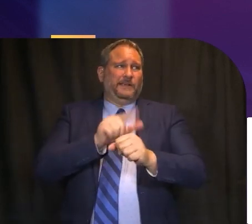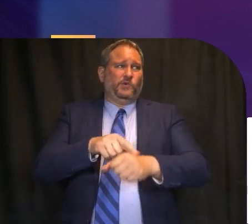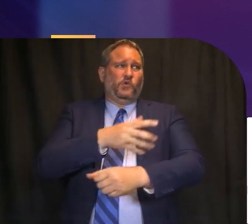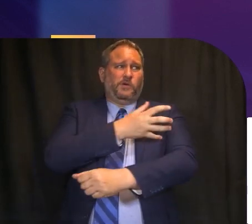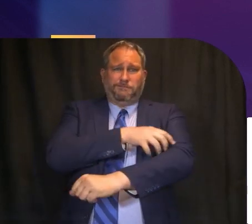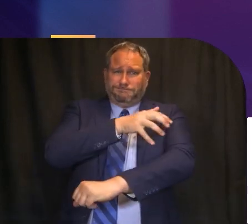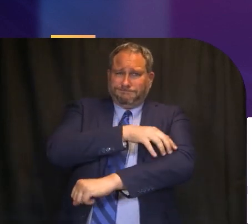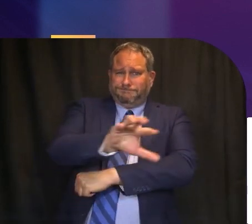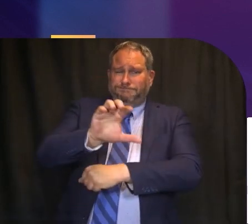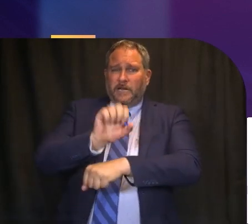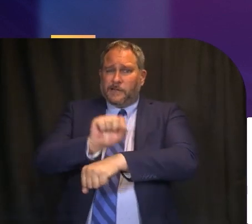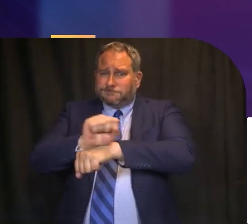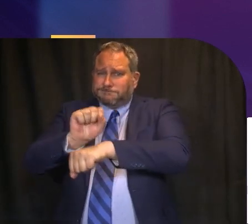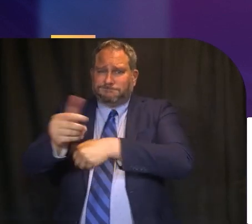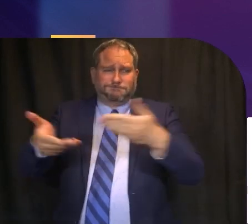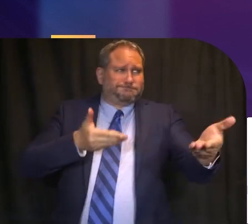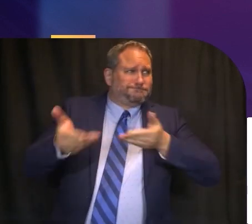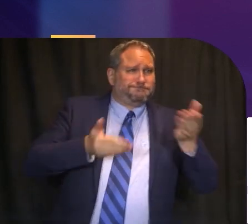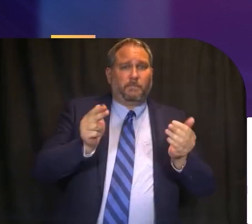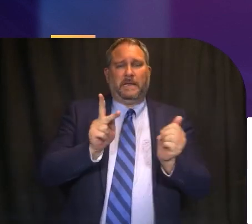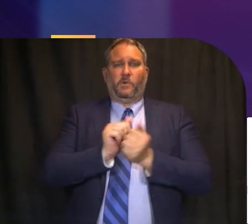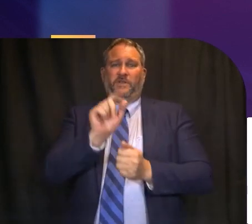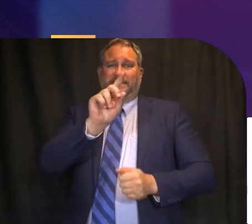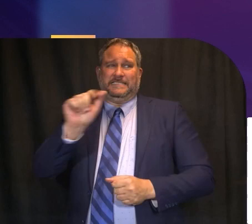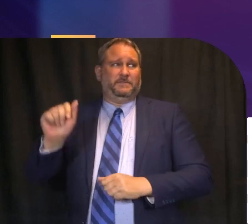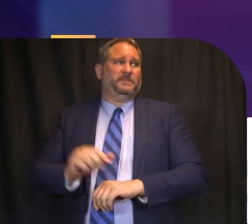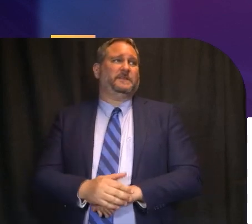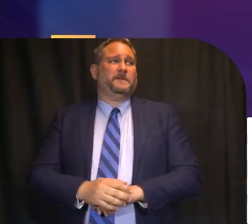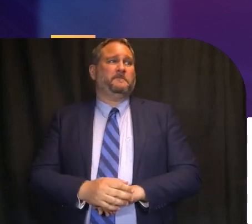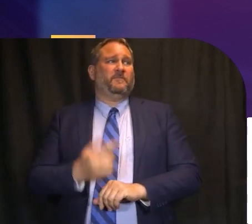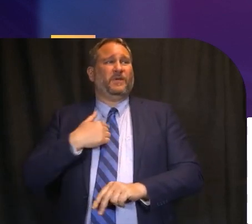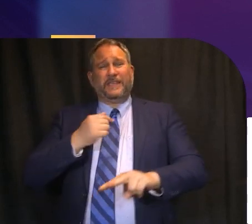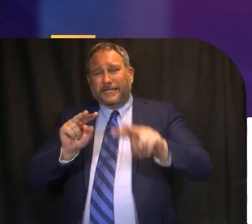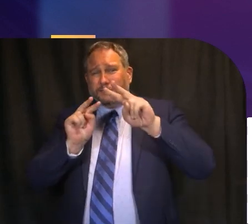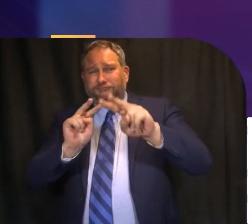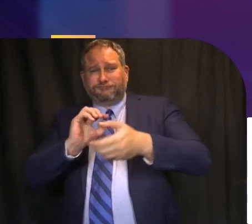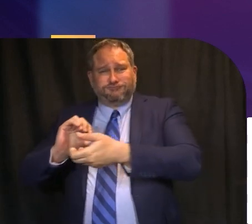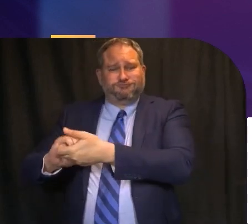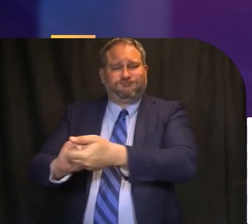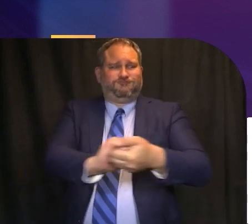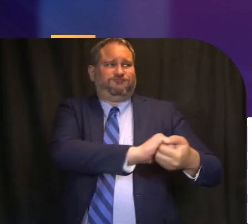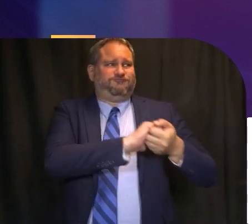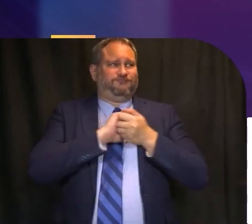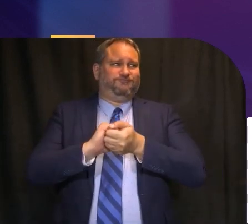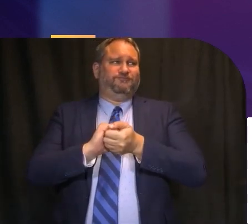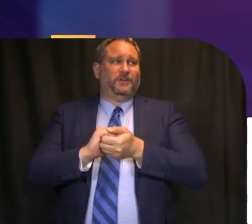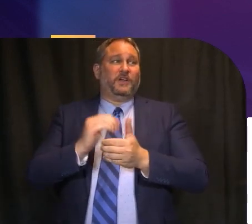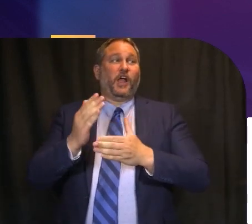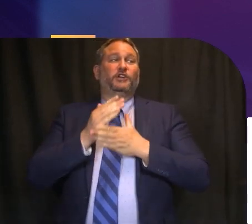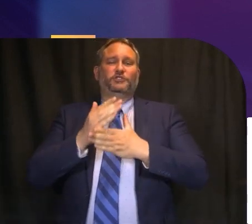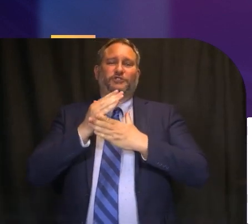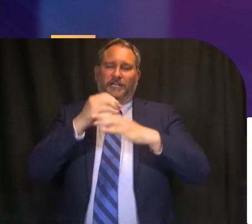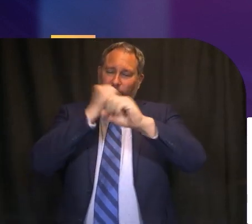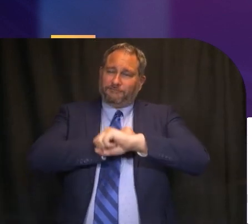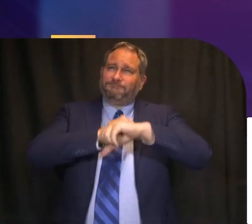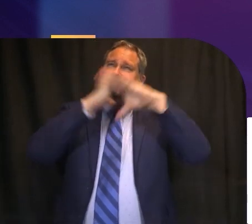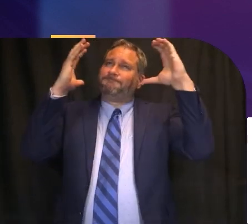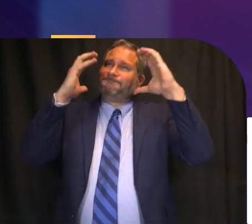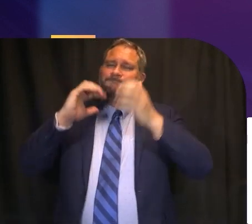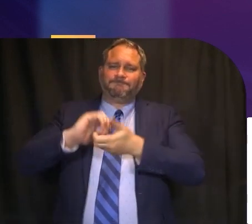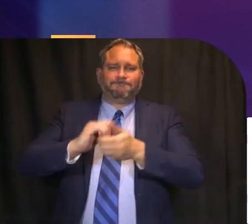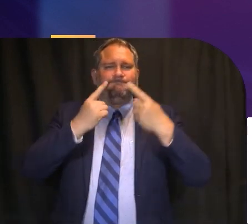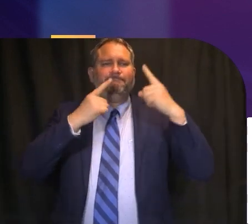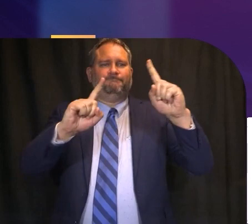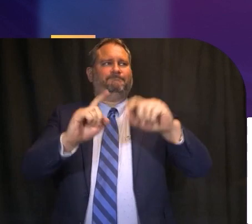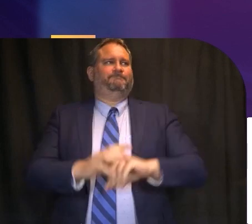with AAPD on our shared vision of inclusion. Our common priorities include promoting employment for diverse talent